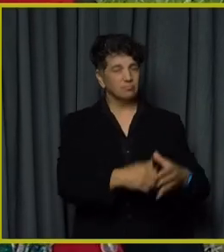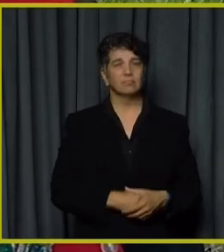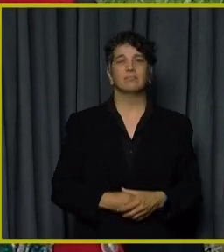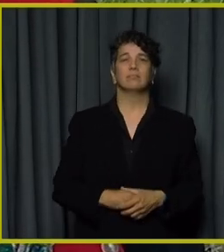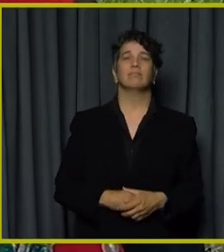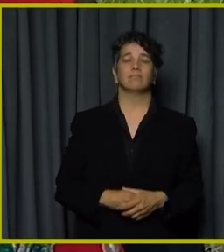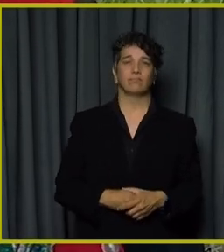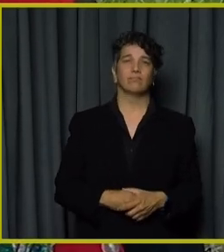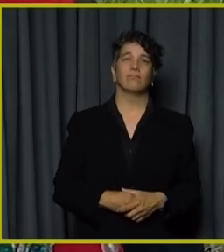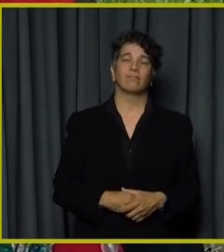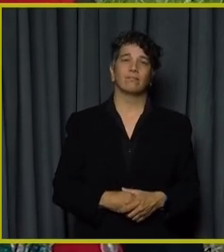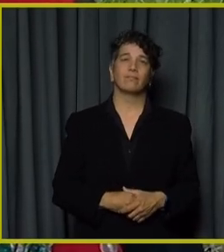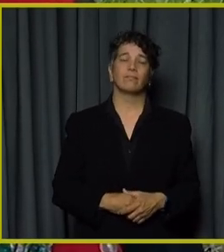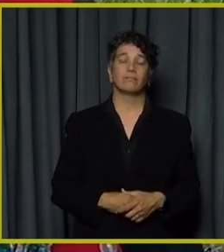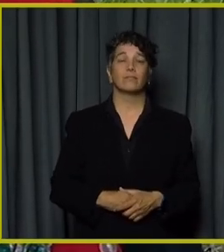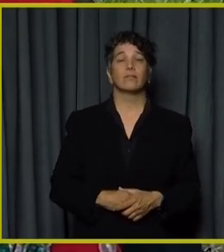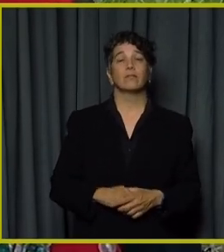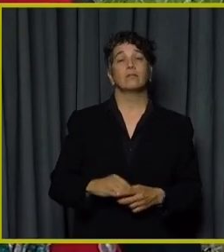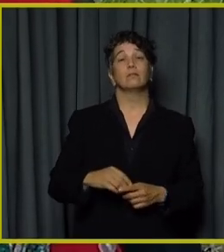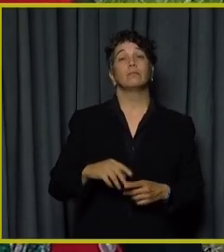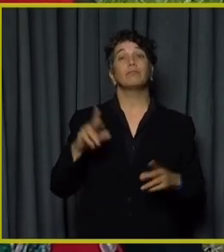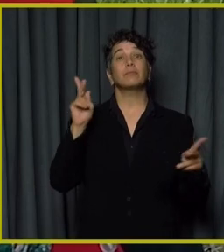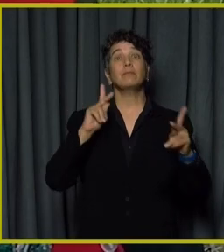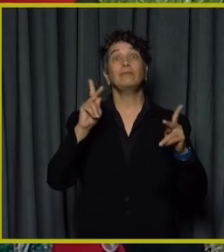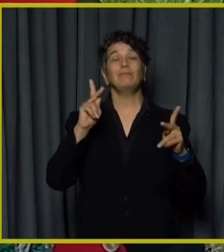people who are newly arrived to this country.